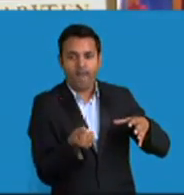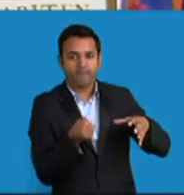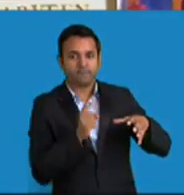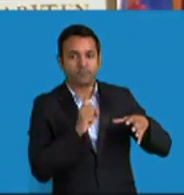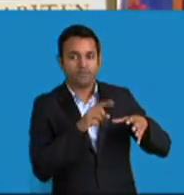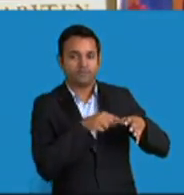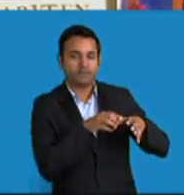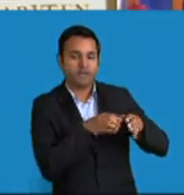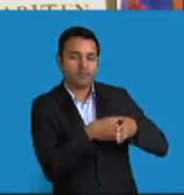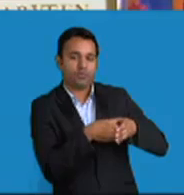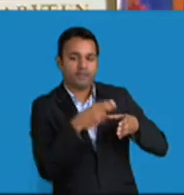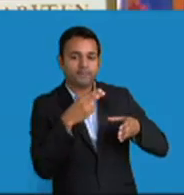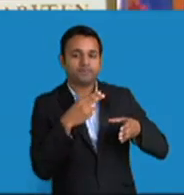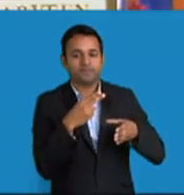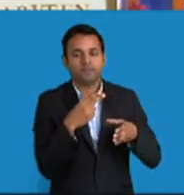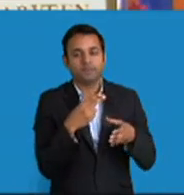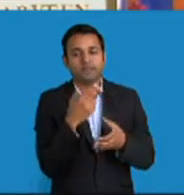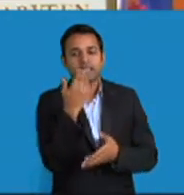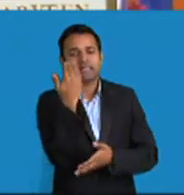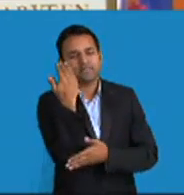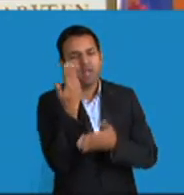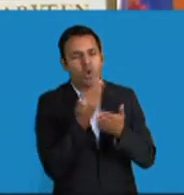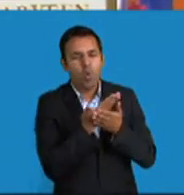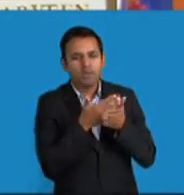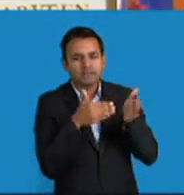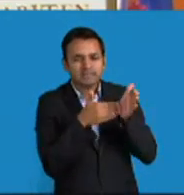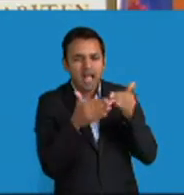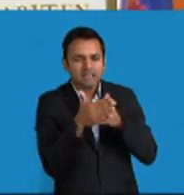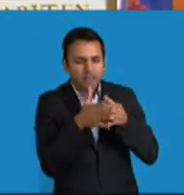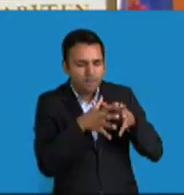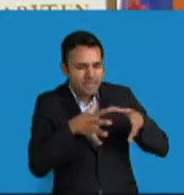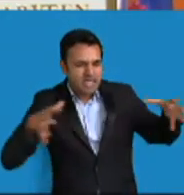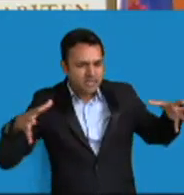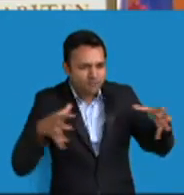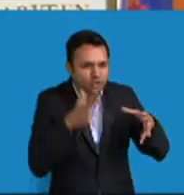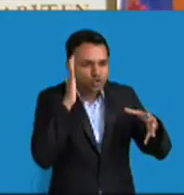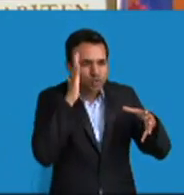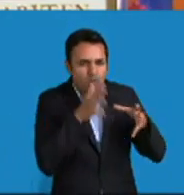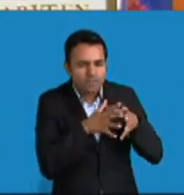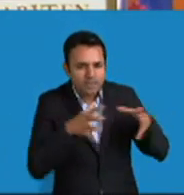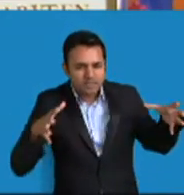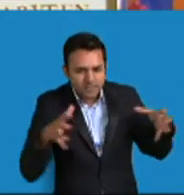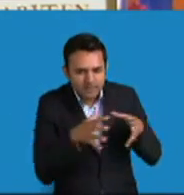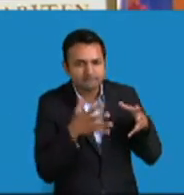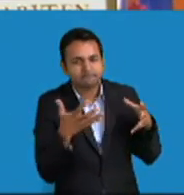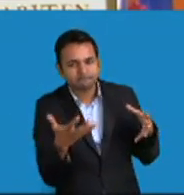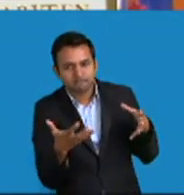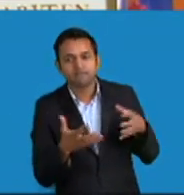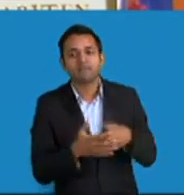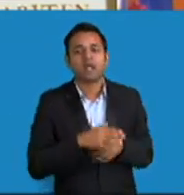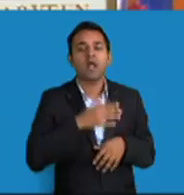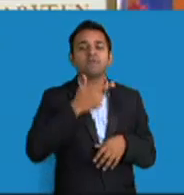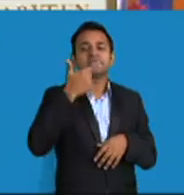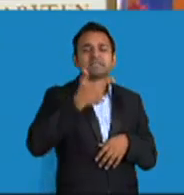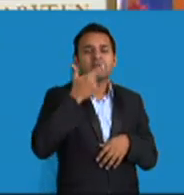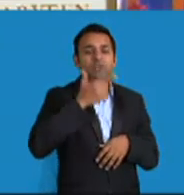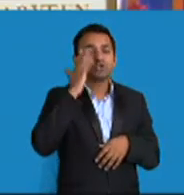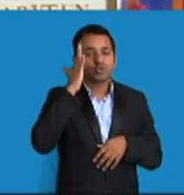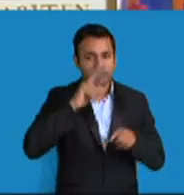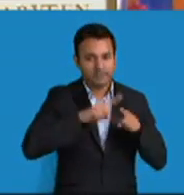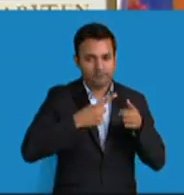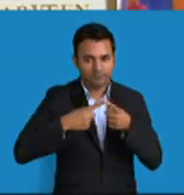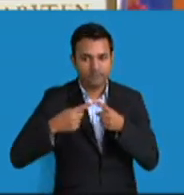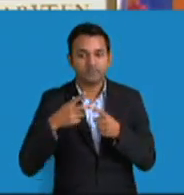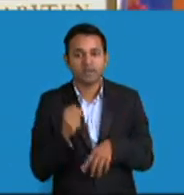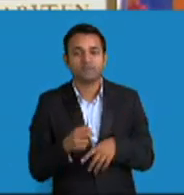school. The ED4C schools, there are 17 schools. Valembasonga Secondary School was the